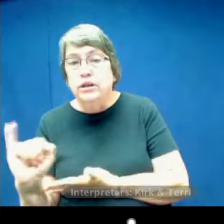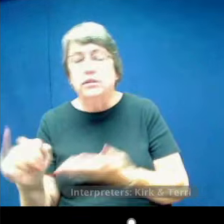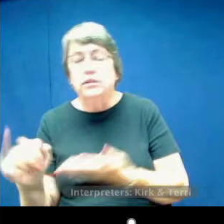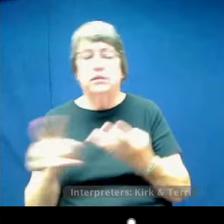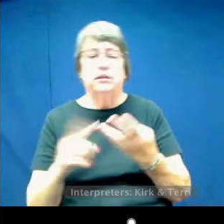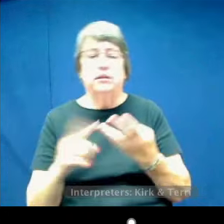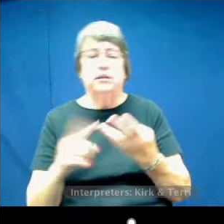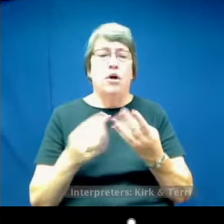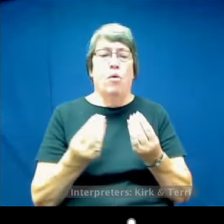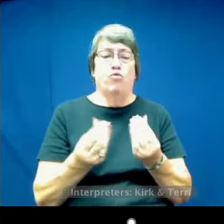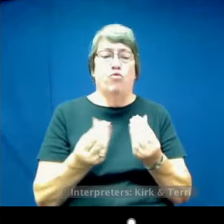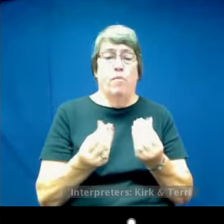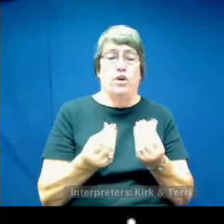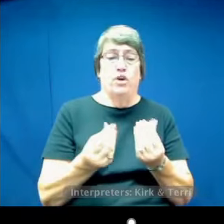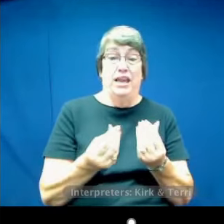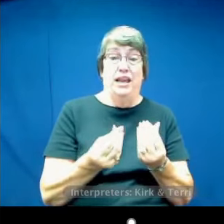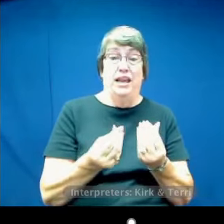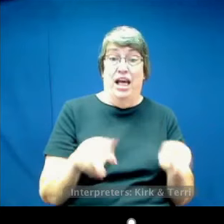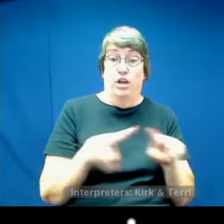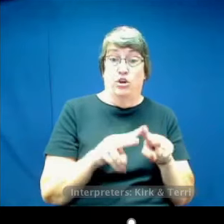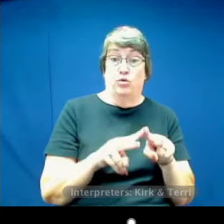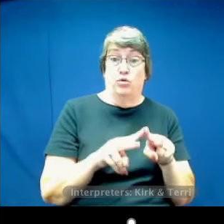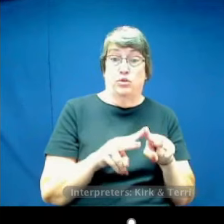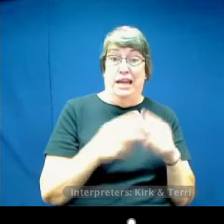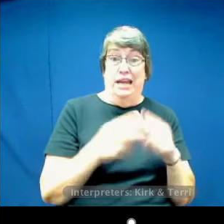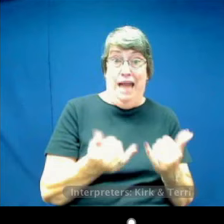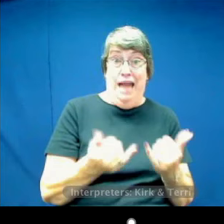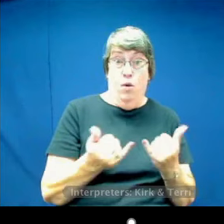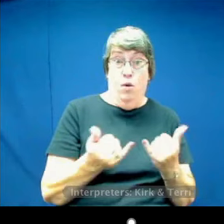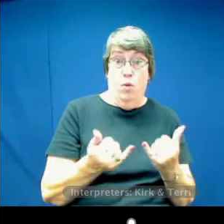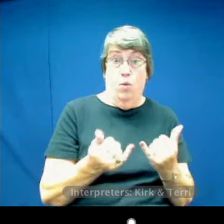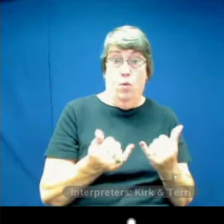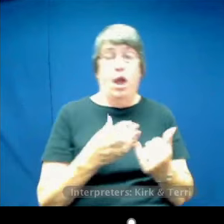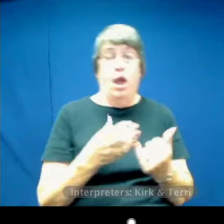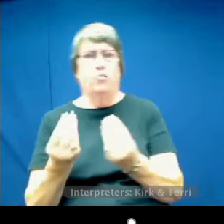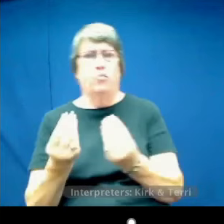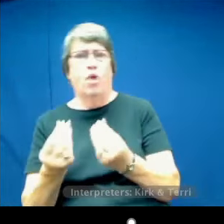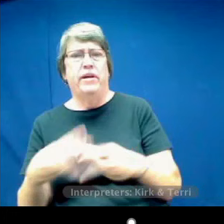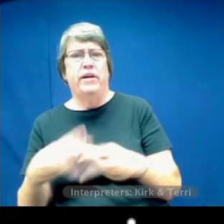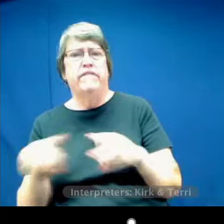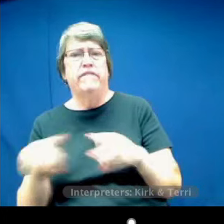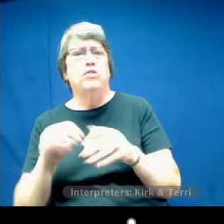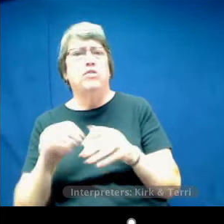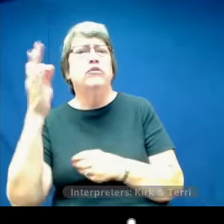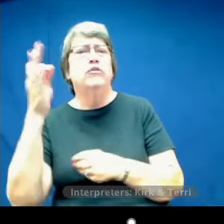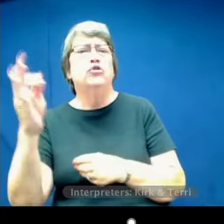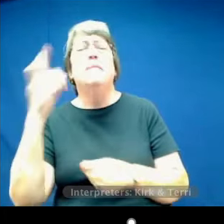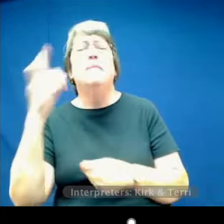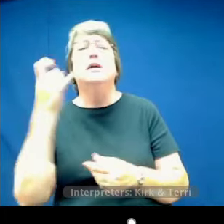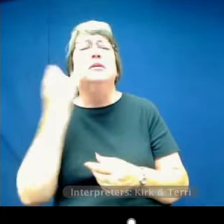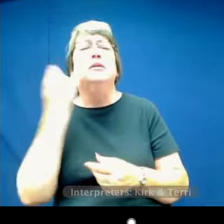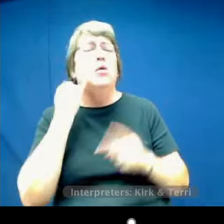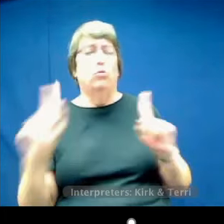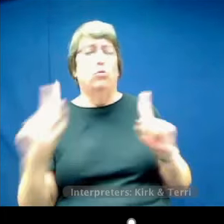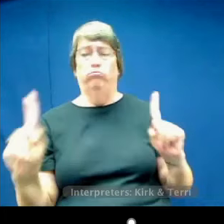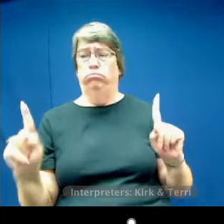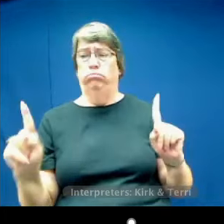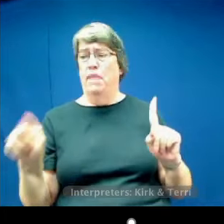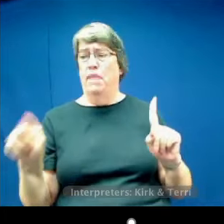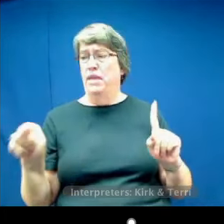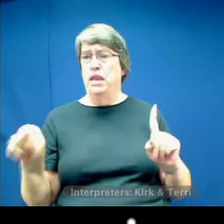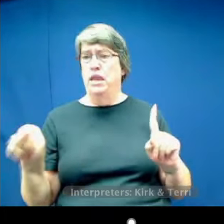now, property values in the future, because one of the parties might have the right to exclusive possession of the